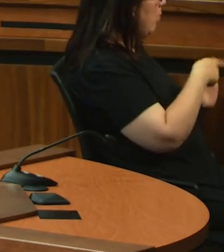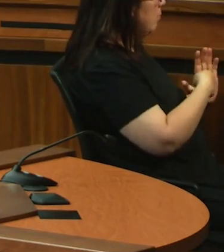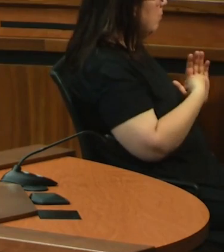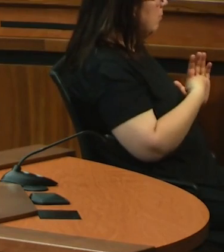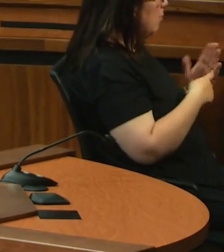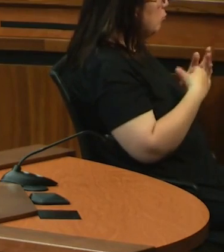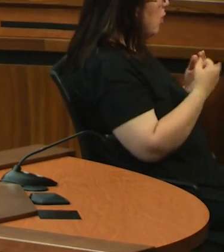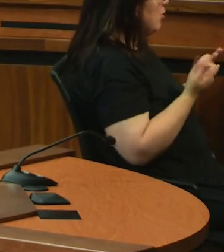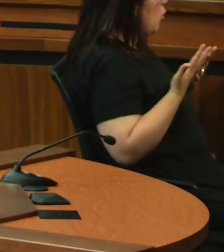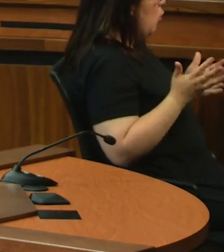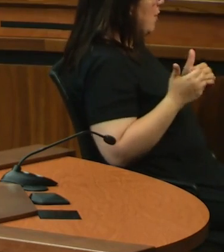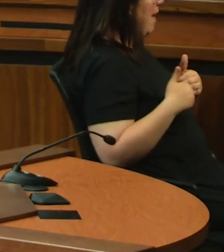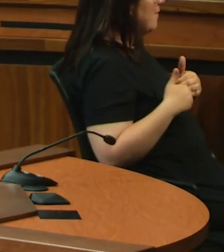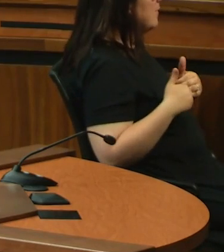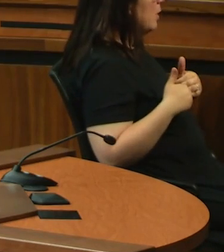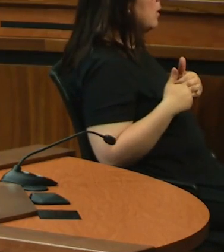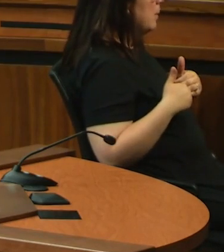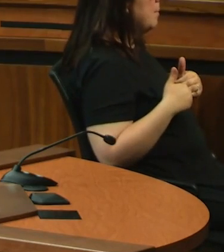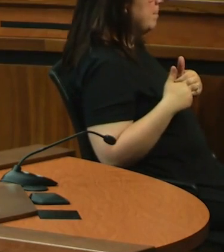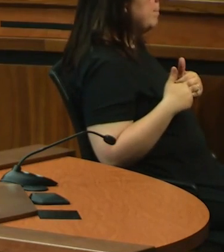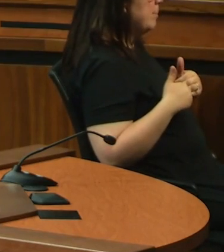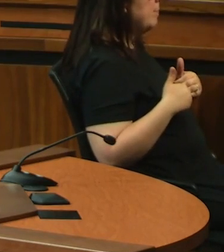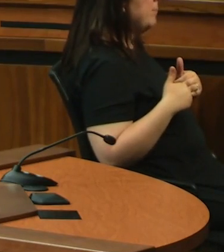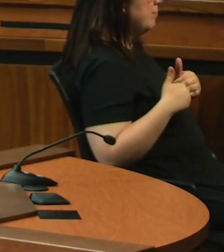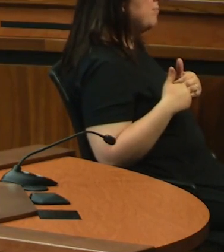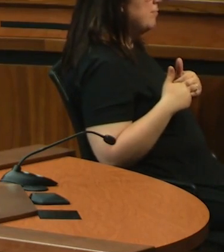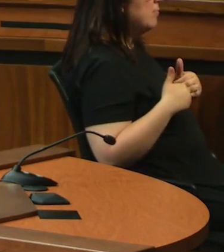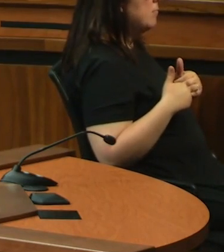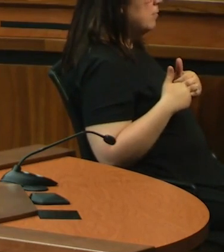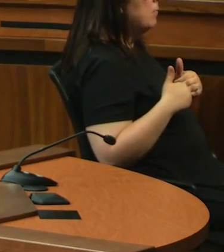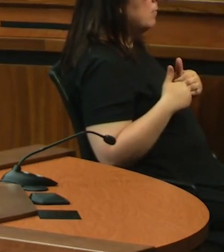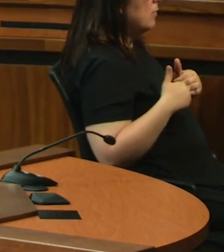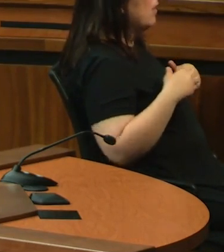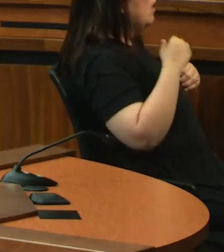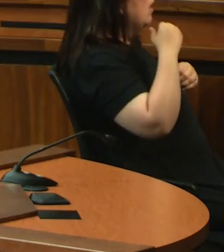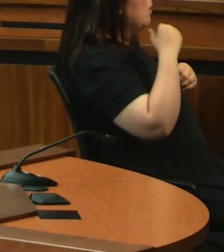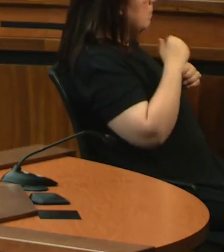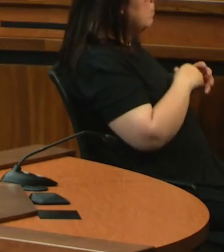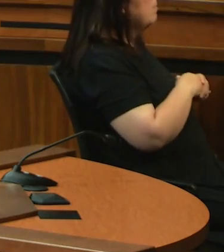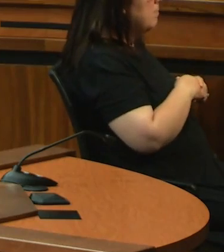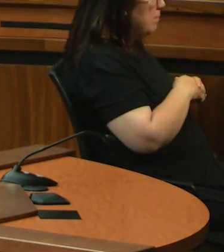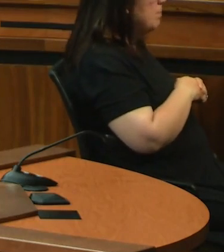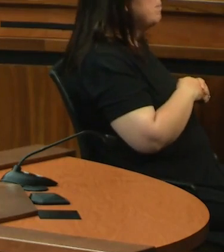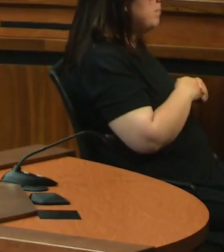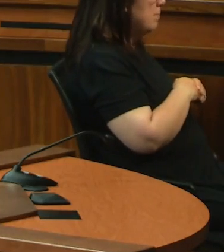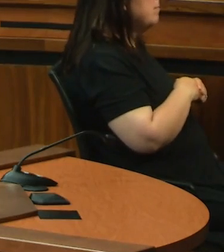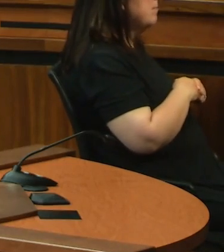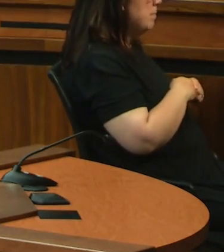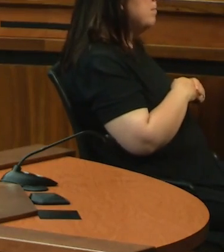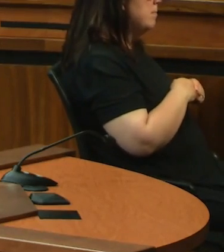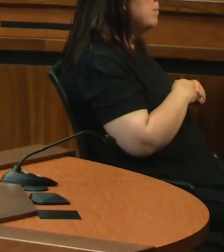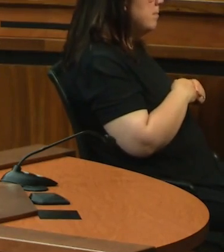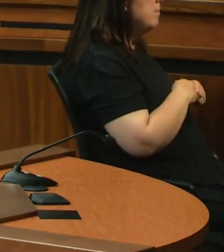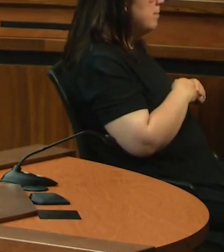that are going to be coming to your property next month. So if you see something near your house and it makes you nervous, please